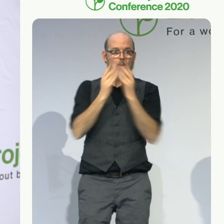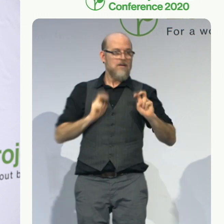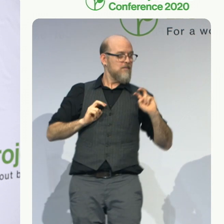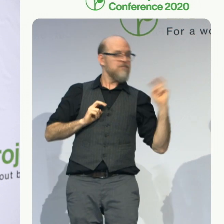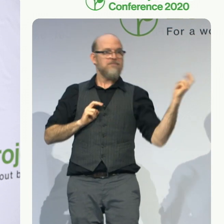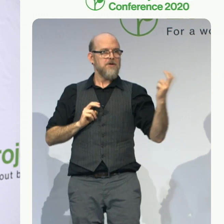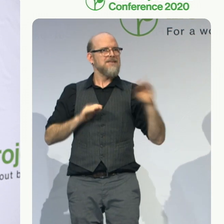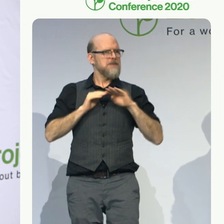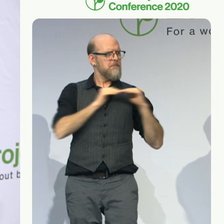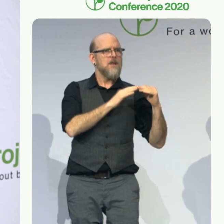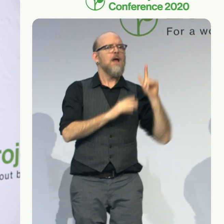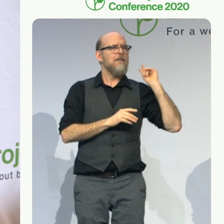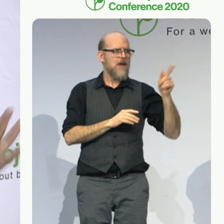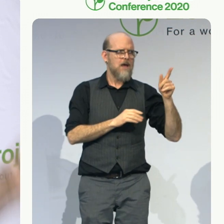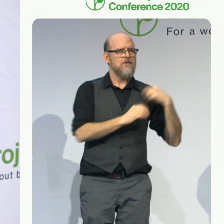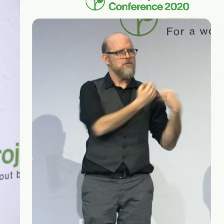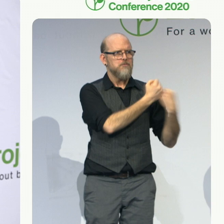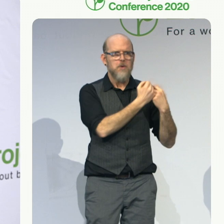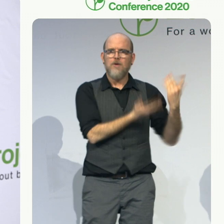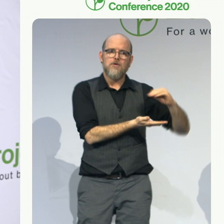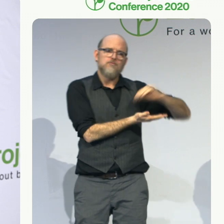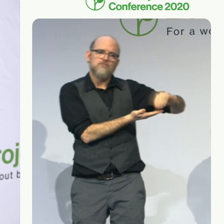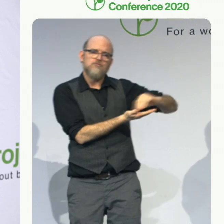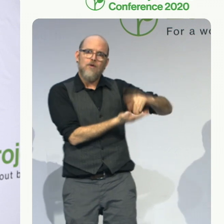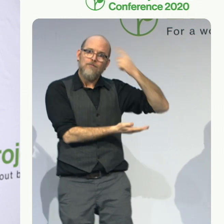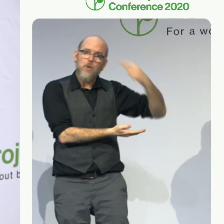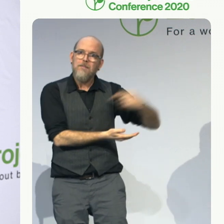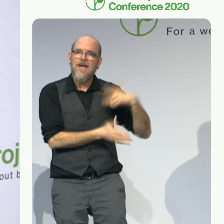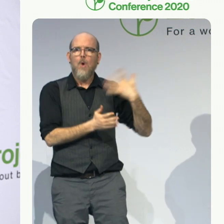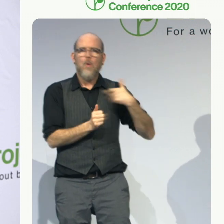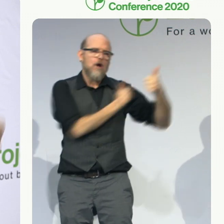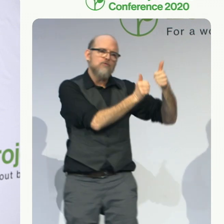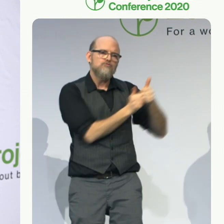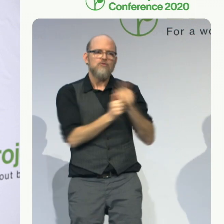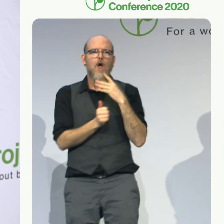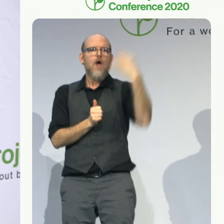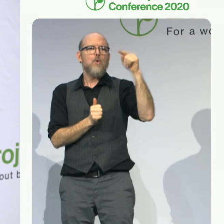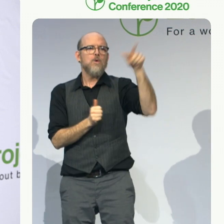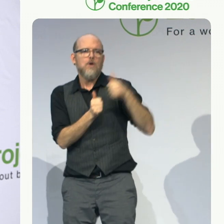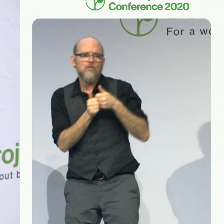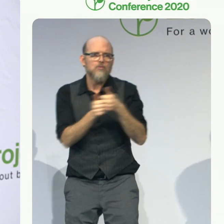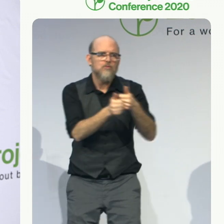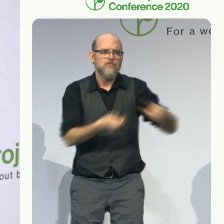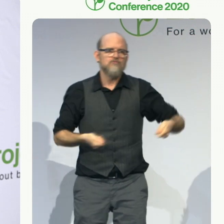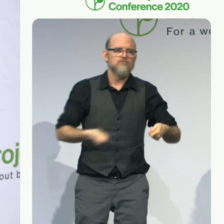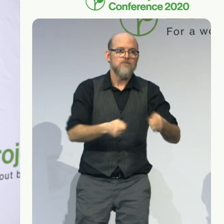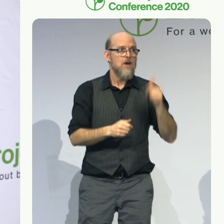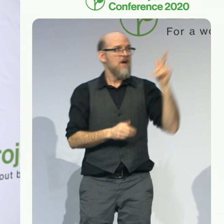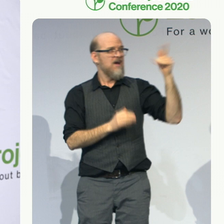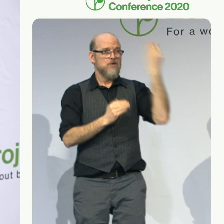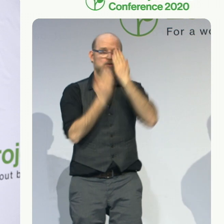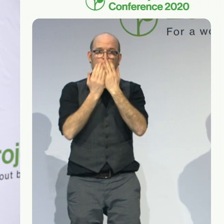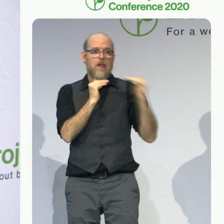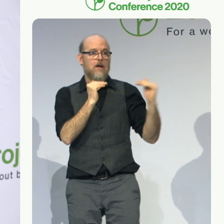school's anti-bullying policy, that's the 5th point, assigning students older than me to serve as my